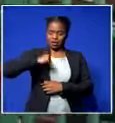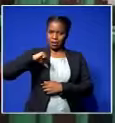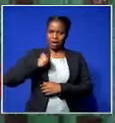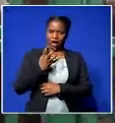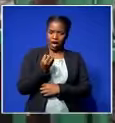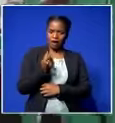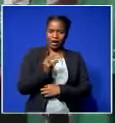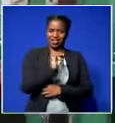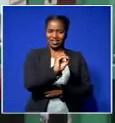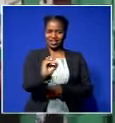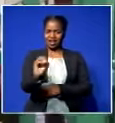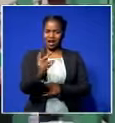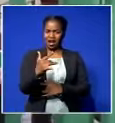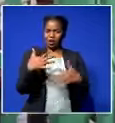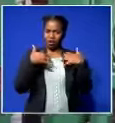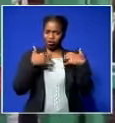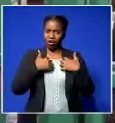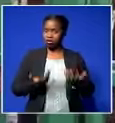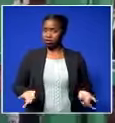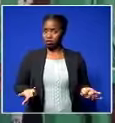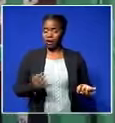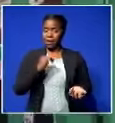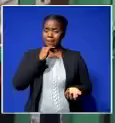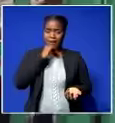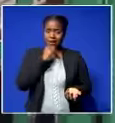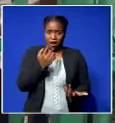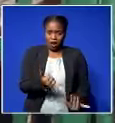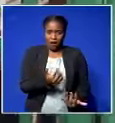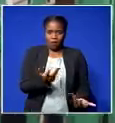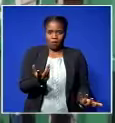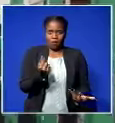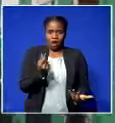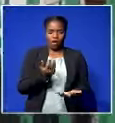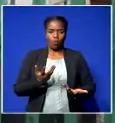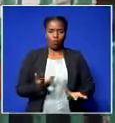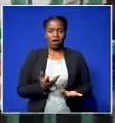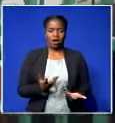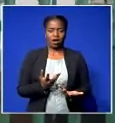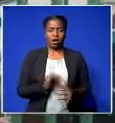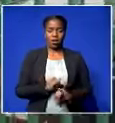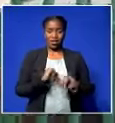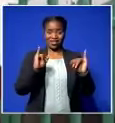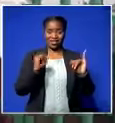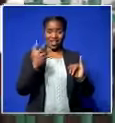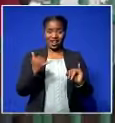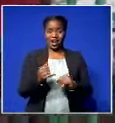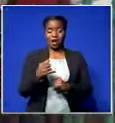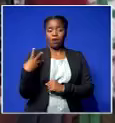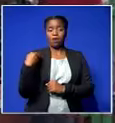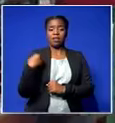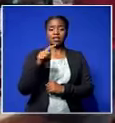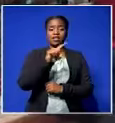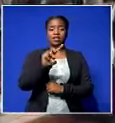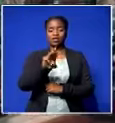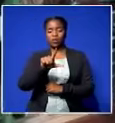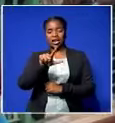bank, leading to concerns that many of them could be plunged into further financial distress. Cooperative Governance Minister Willem